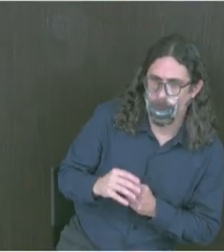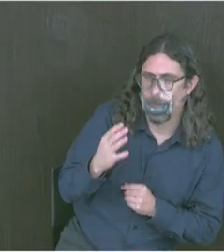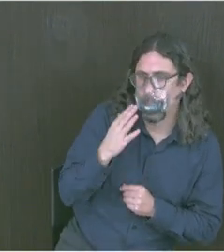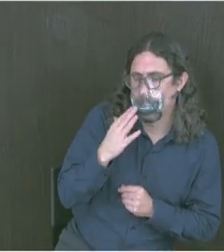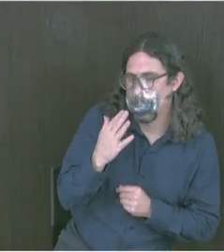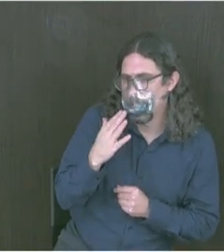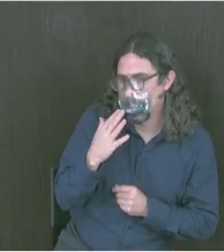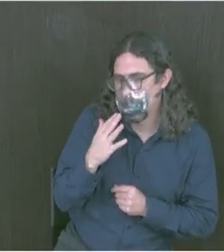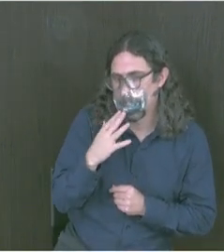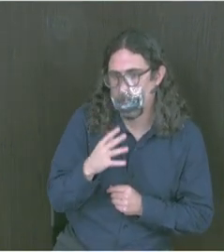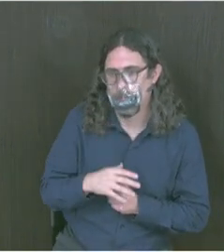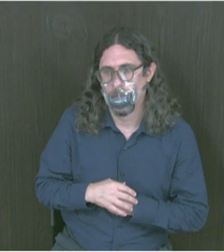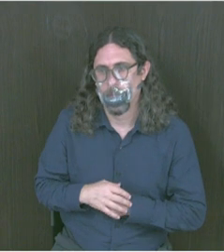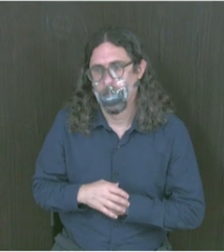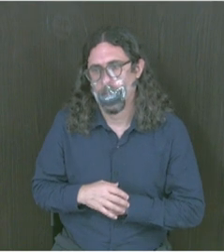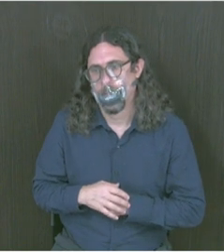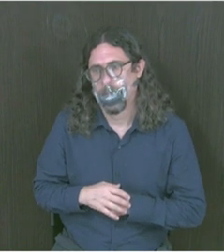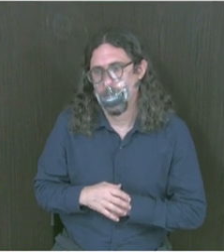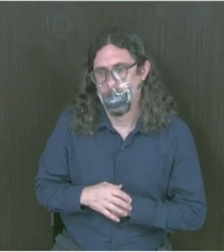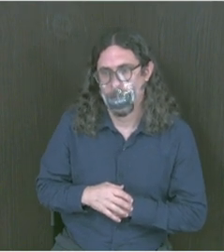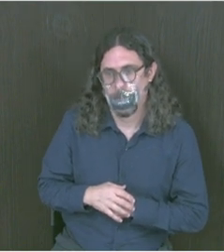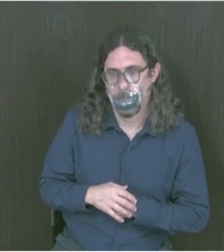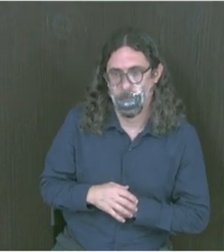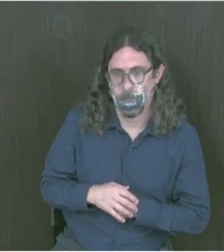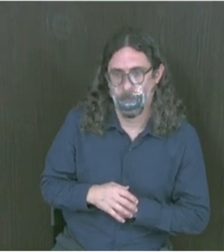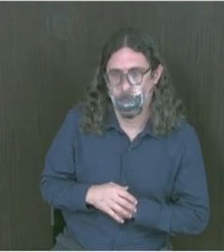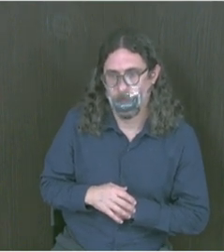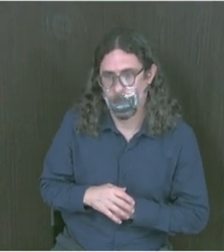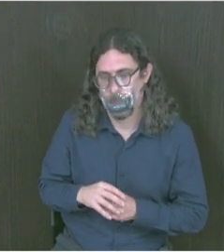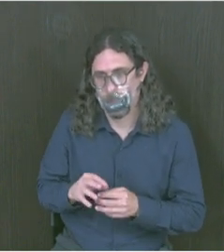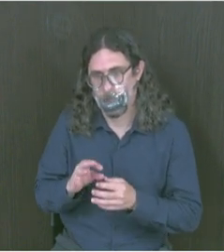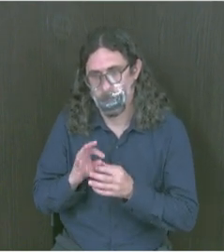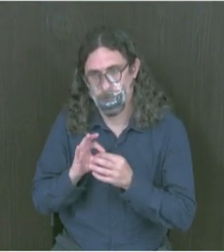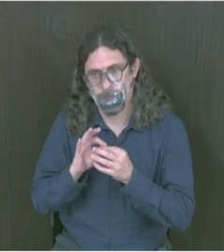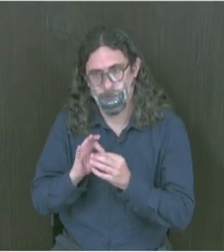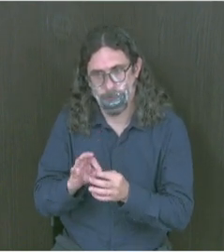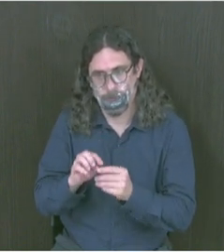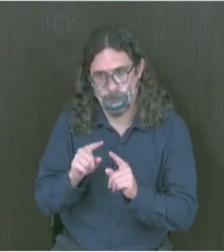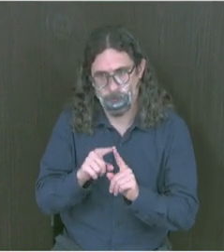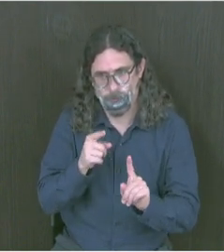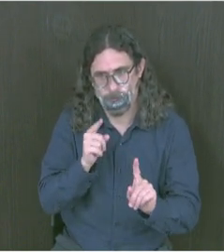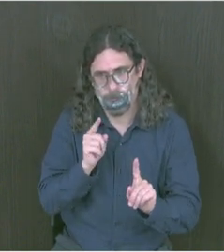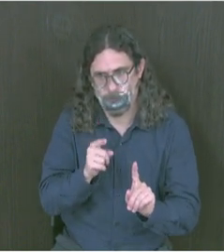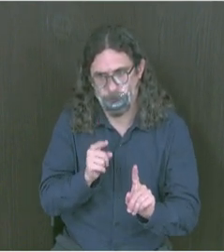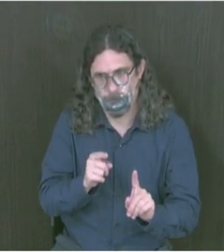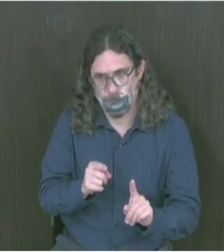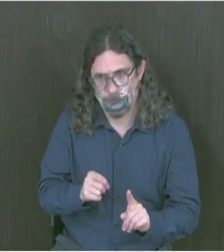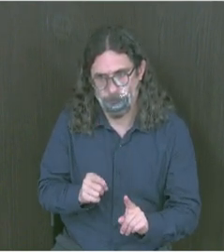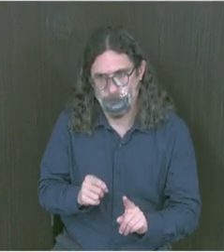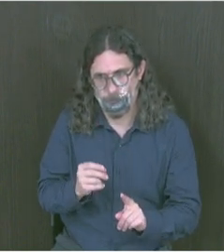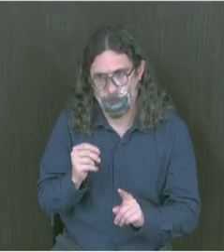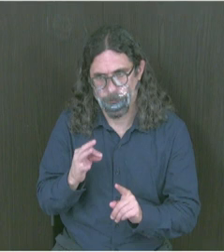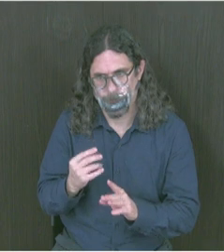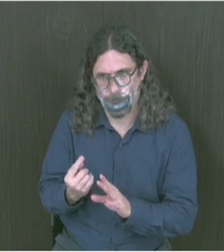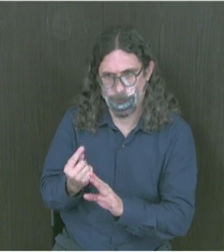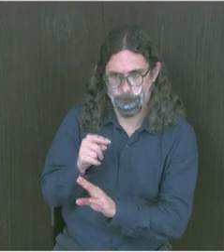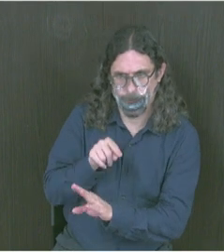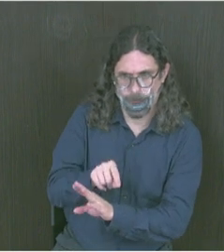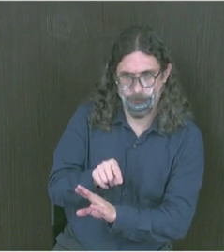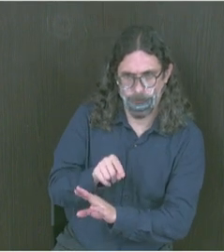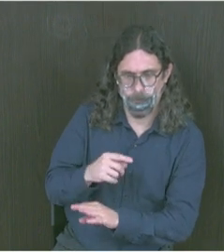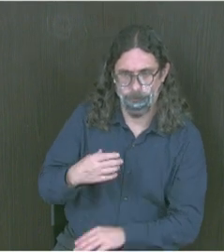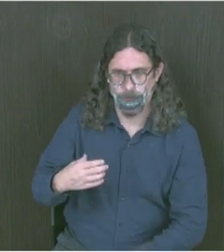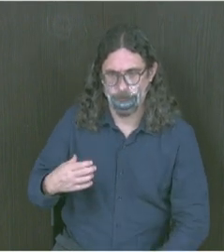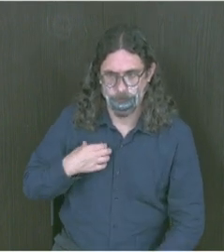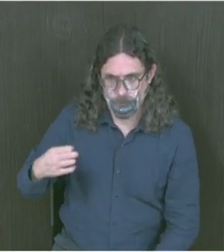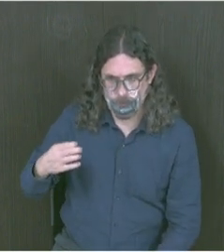objections, like Mr. Morgan before, these specifications were not in